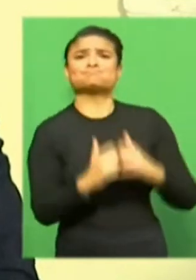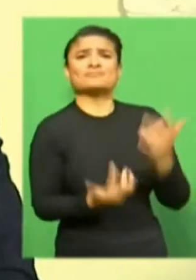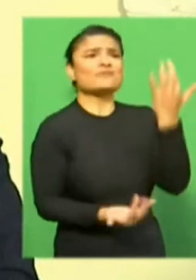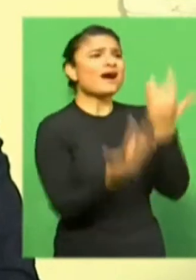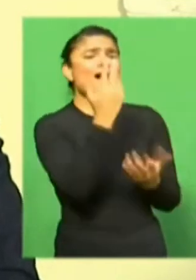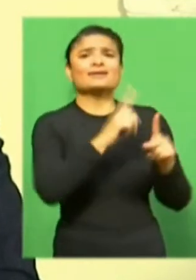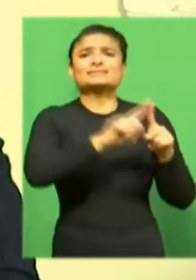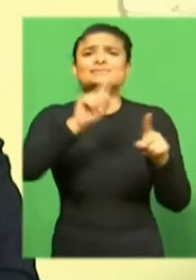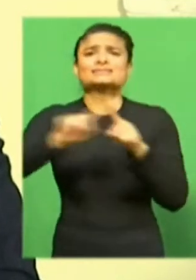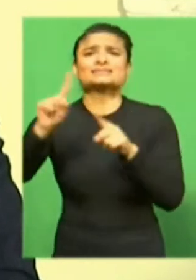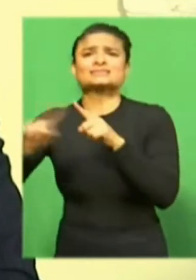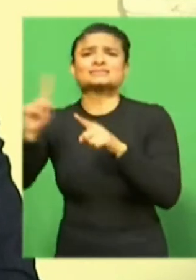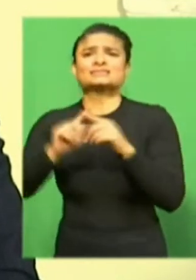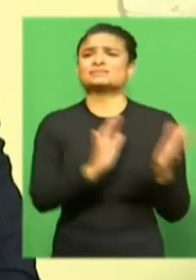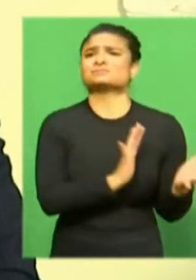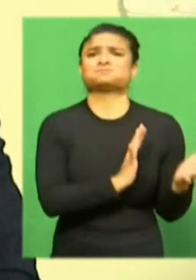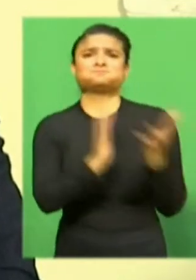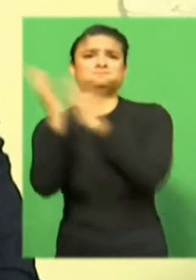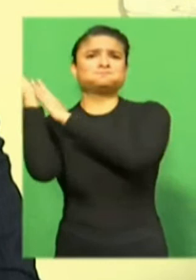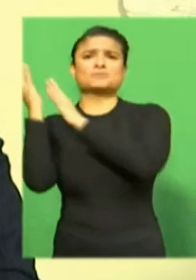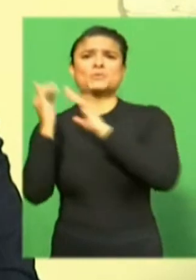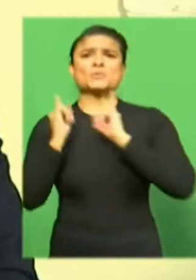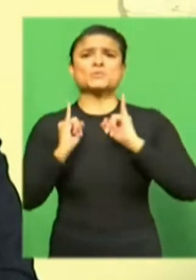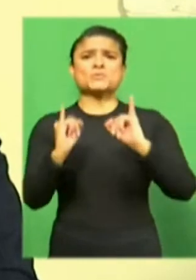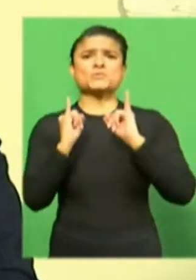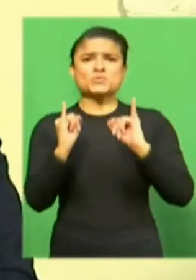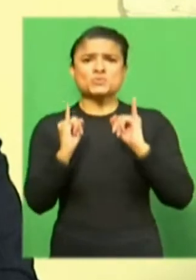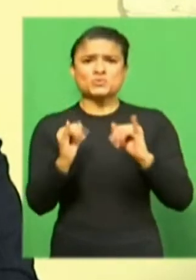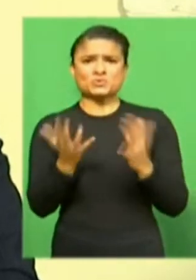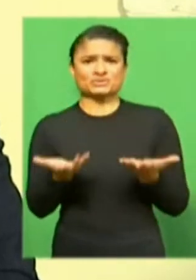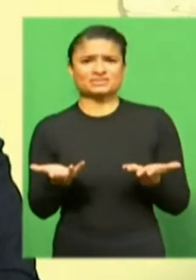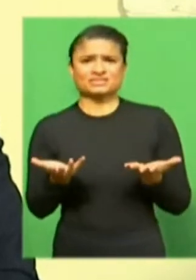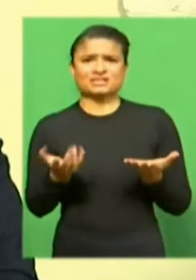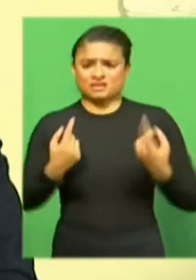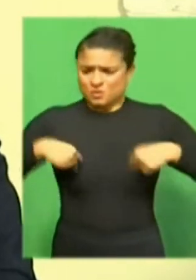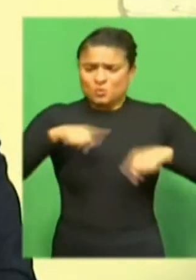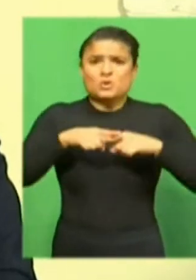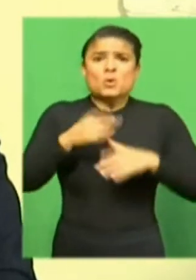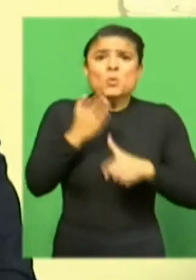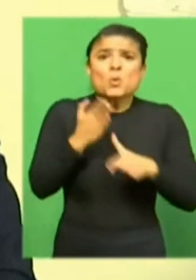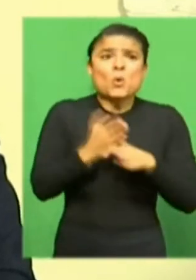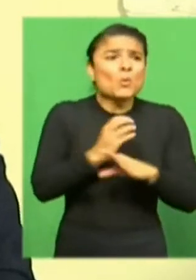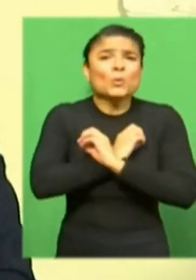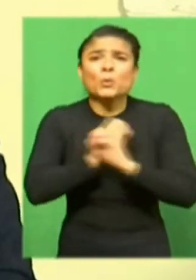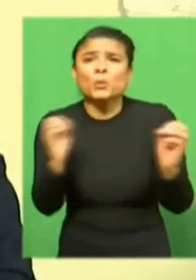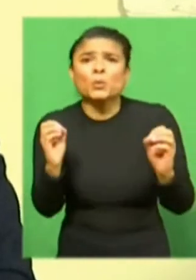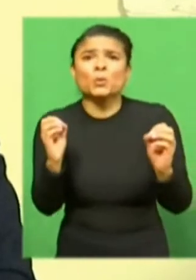center went up in flames, and they now wonder how they will feed their children.